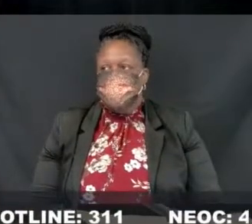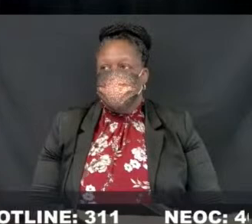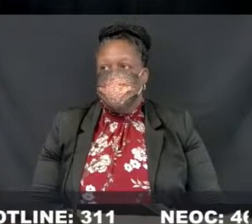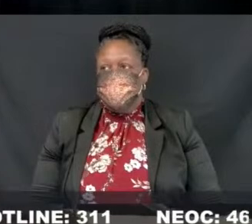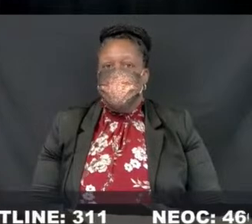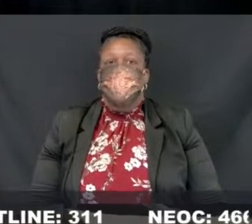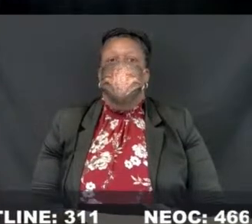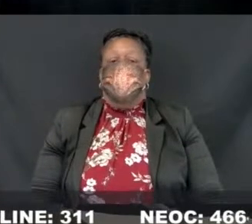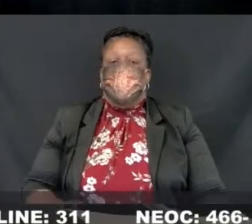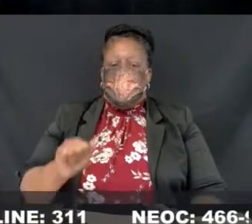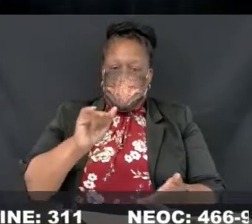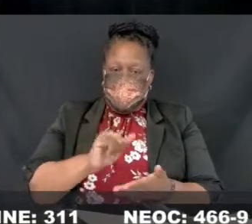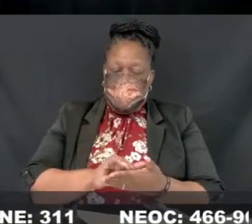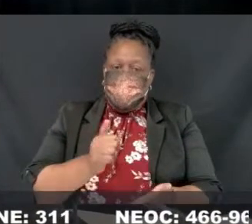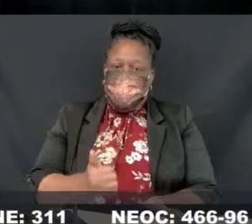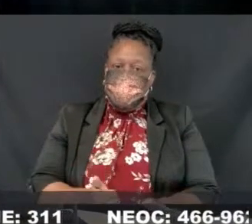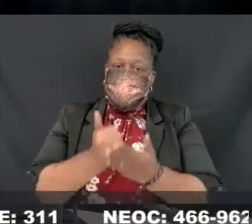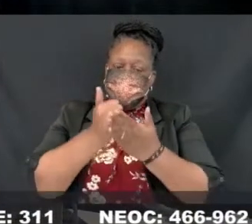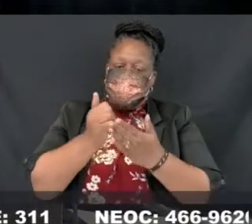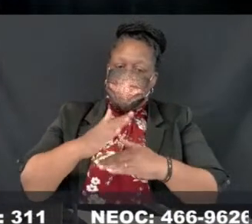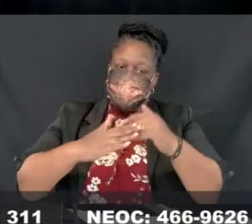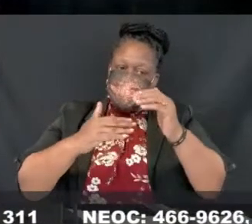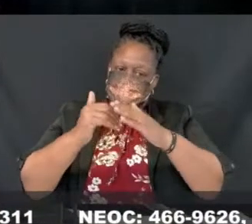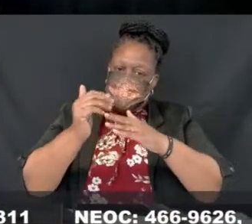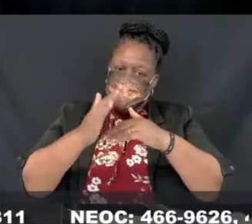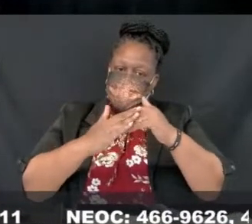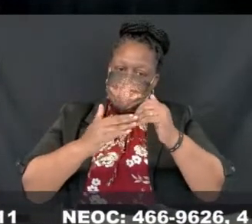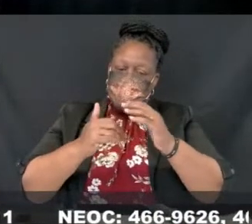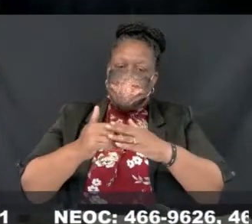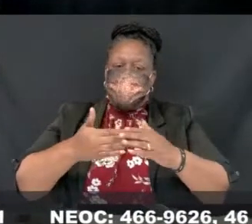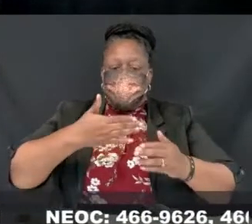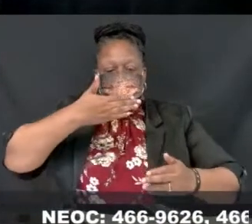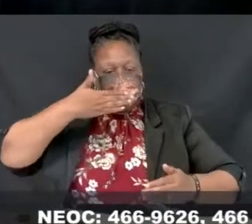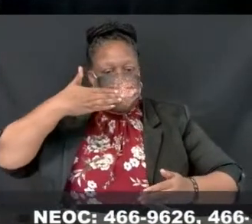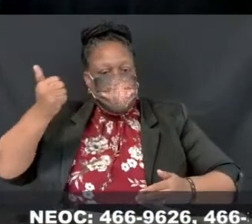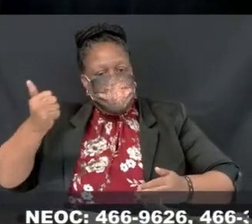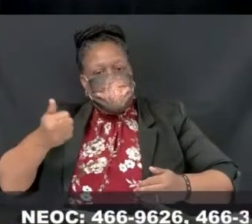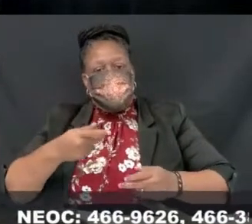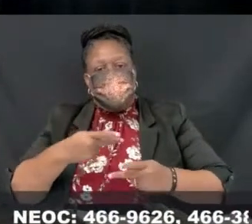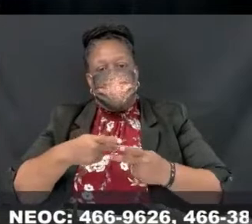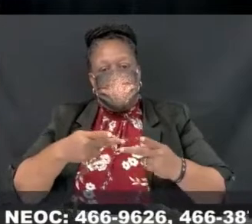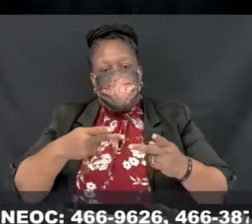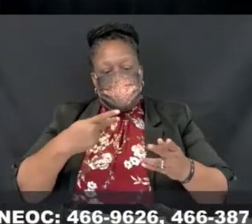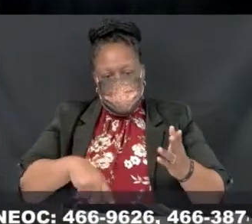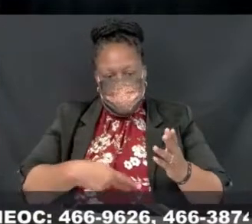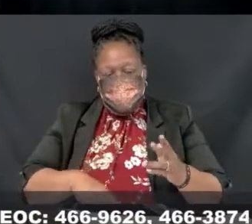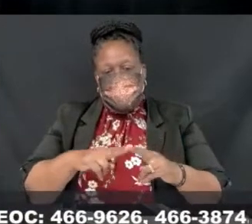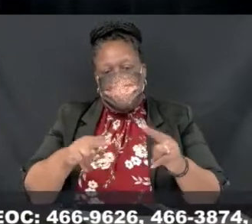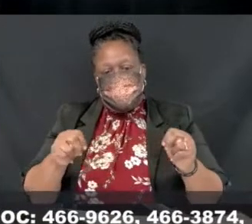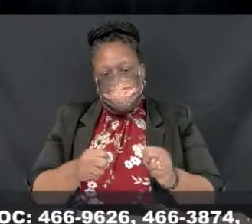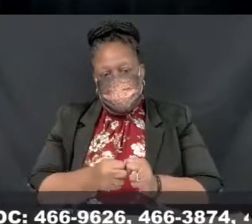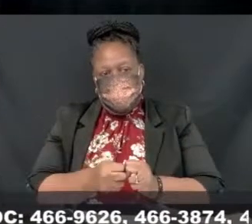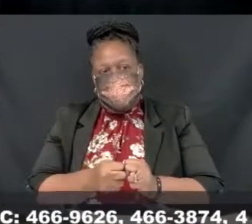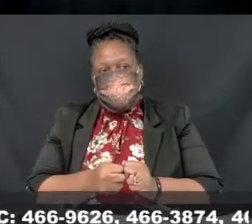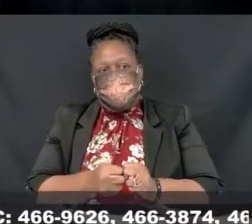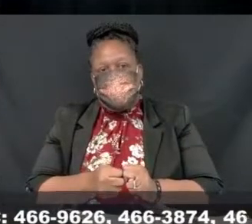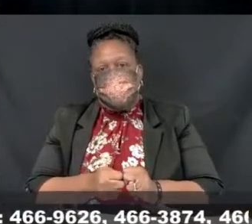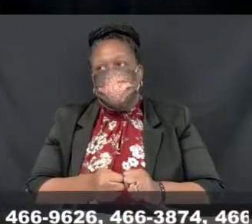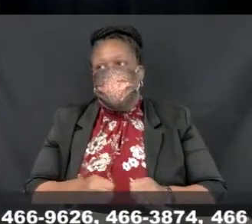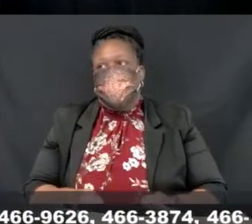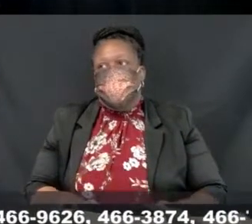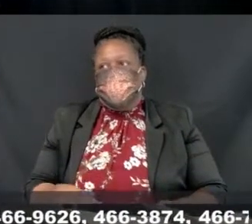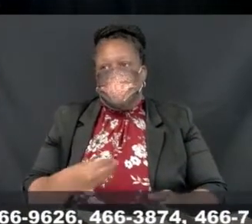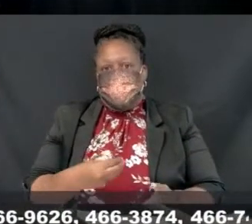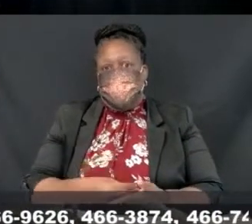more progressive, sustainable, and more resilient St. Kitts Nevis economy. The success of the census also helps